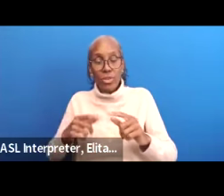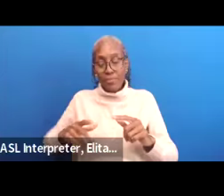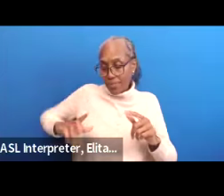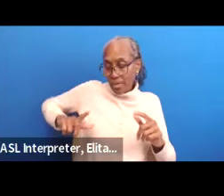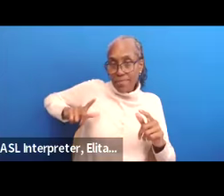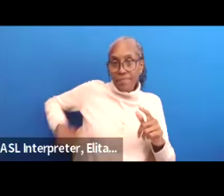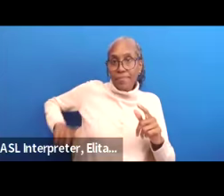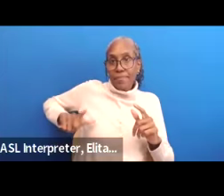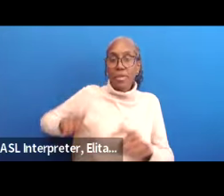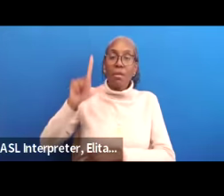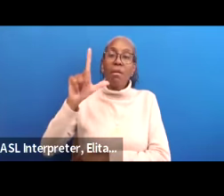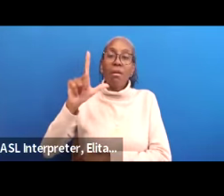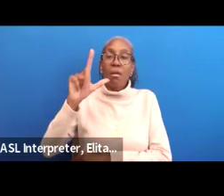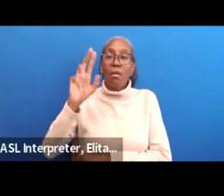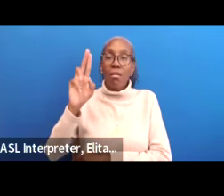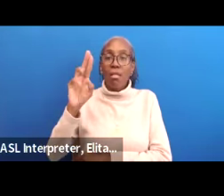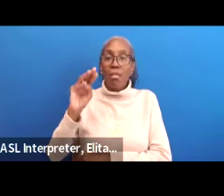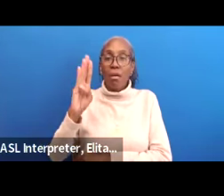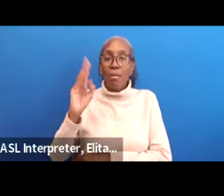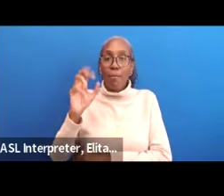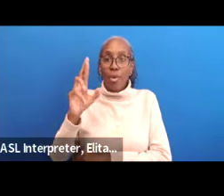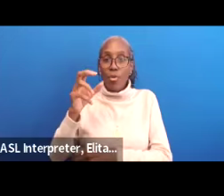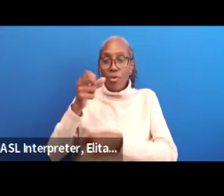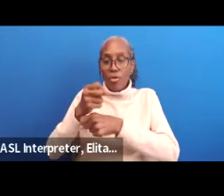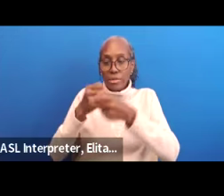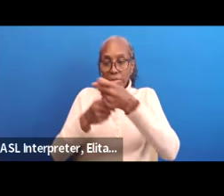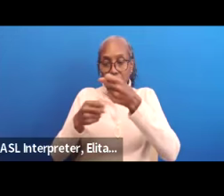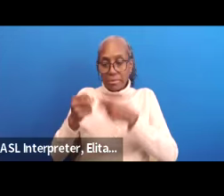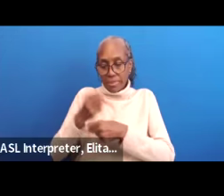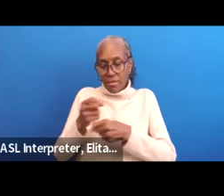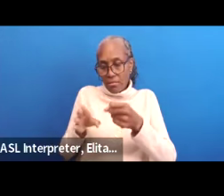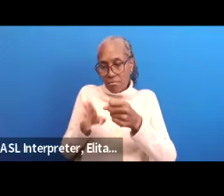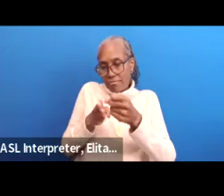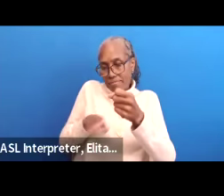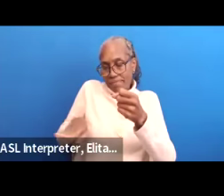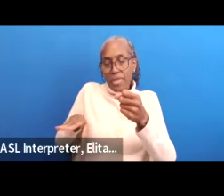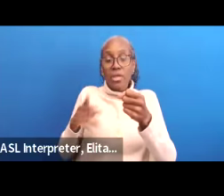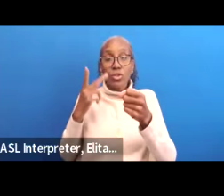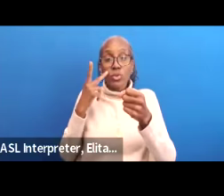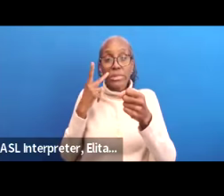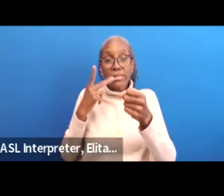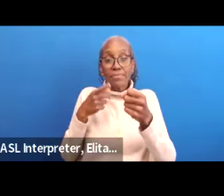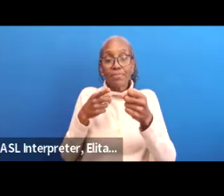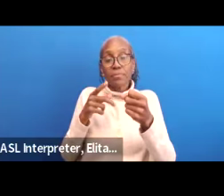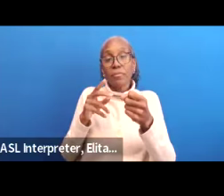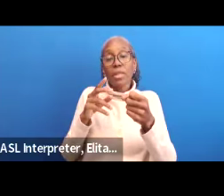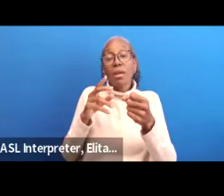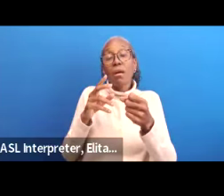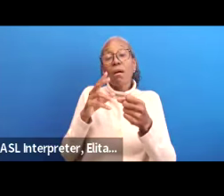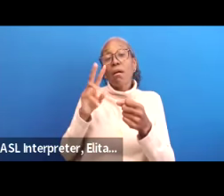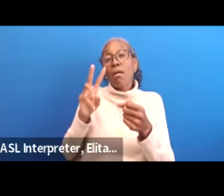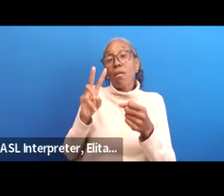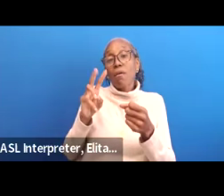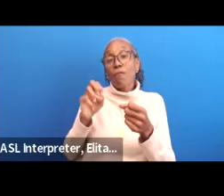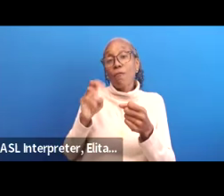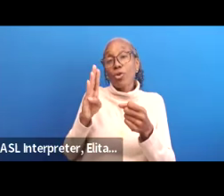spine, and they you can see that the vertebral body is